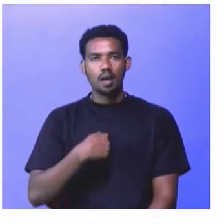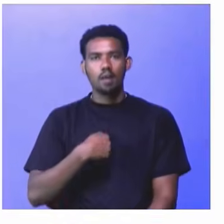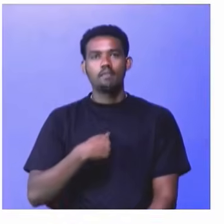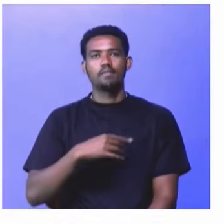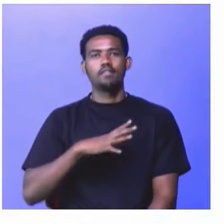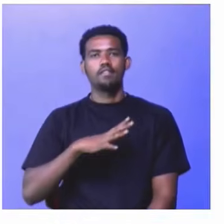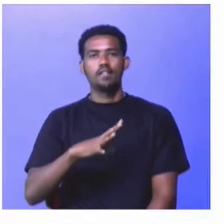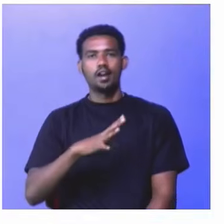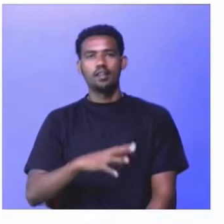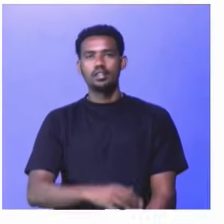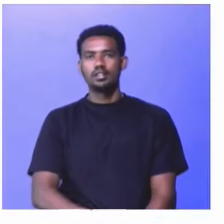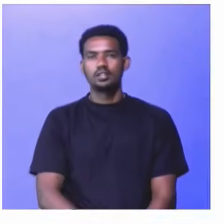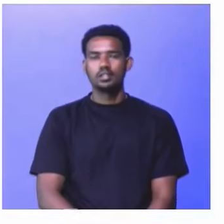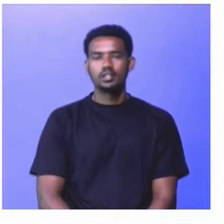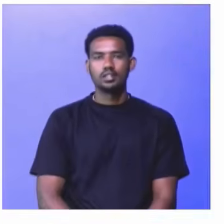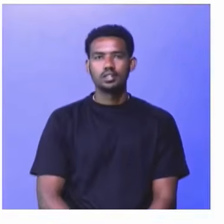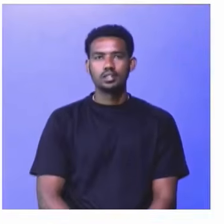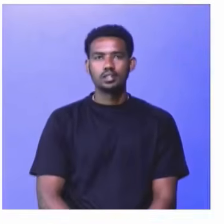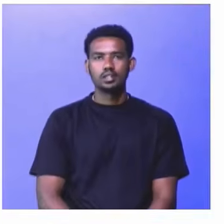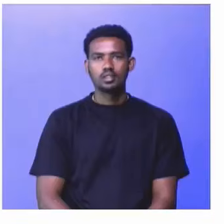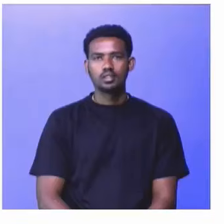I'm fine.